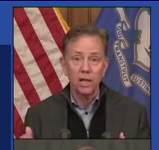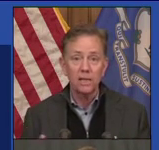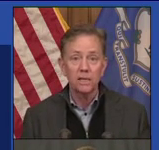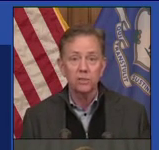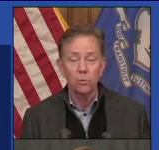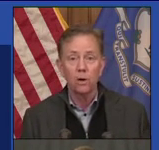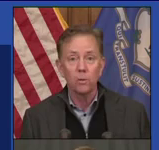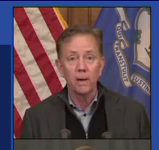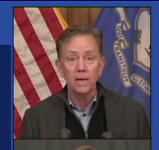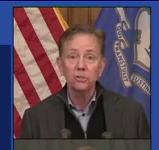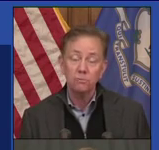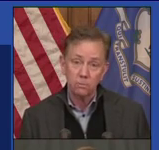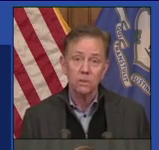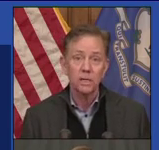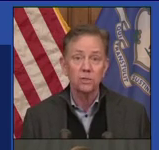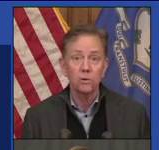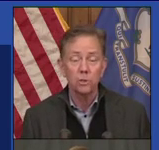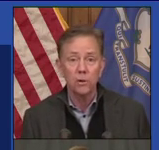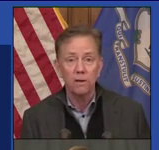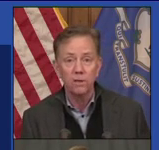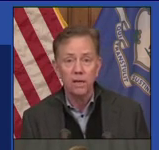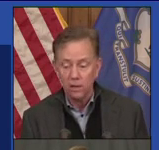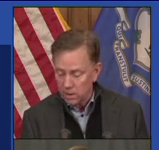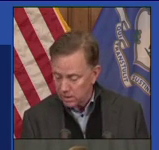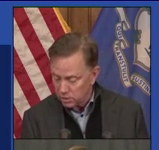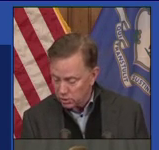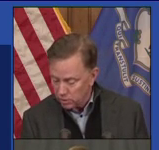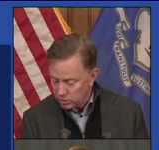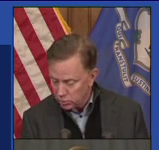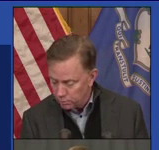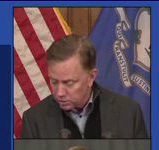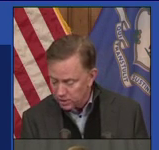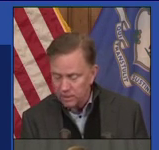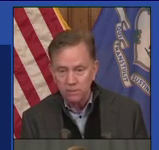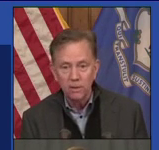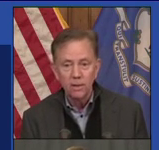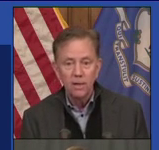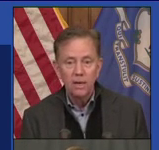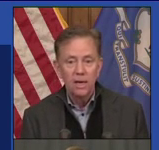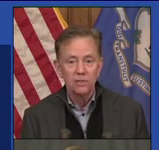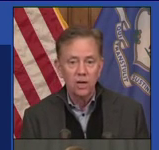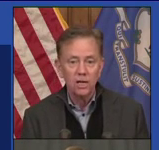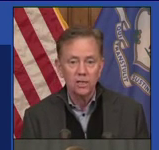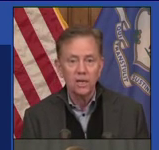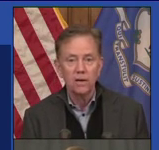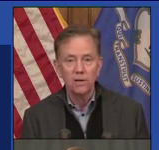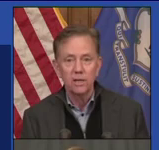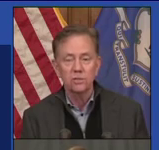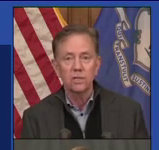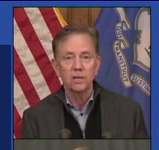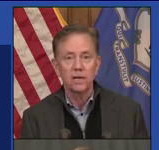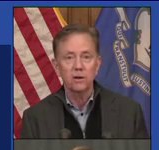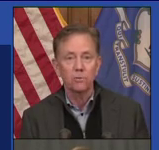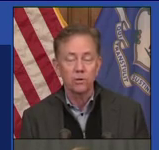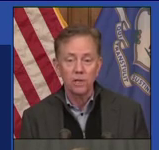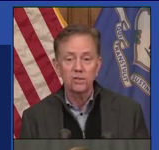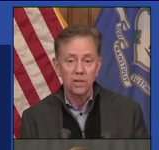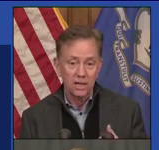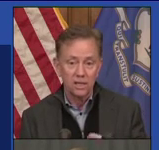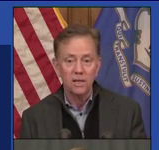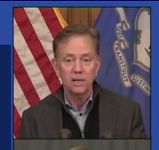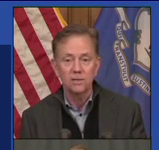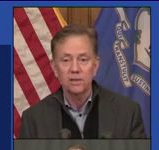most likely to wear a mask. Nice going, New Haven County. That's 32%. And Untitled County is the county where you're